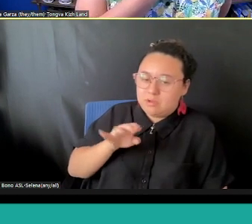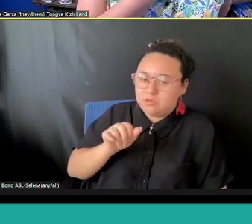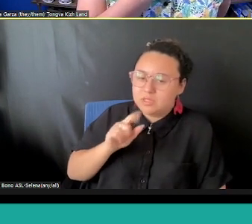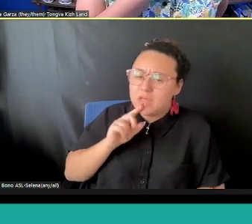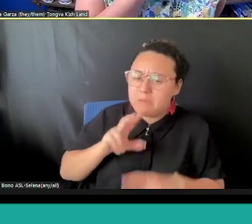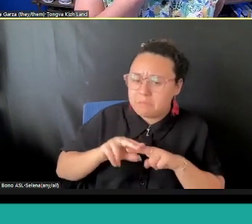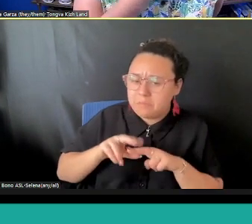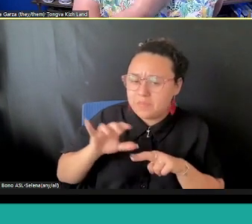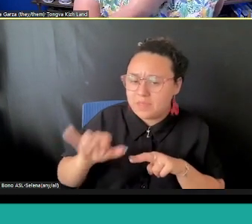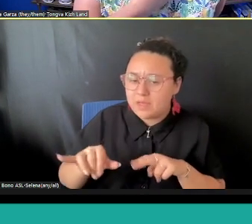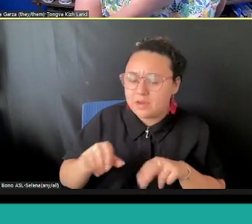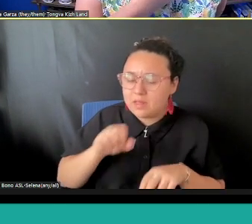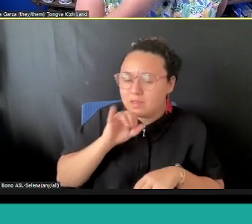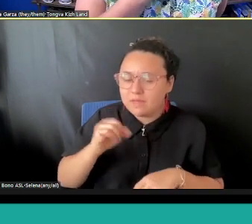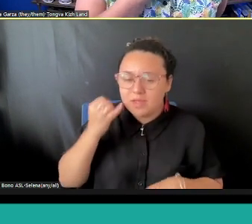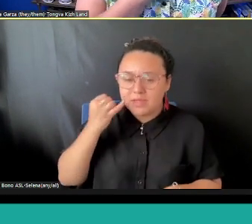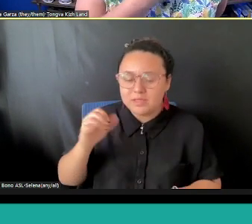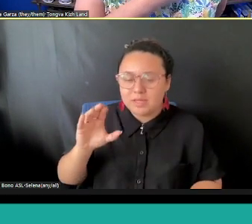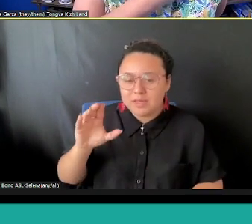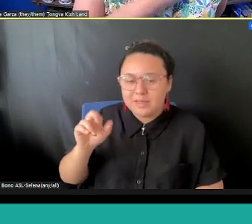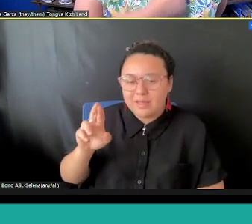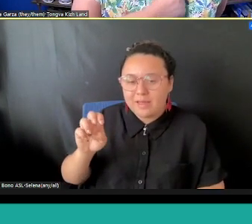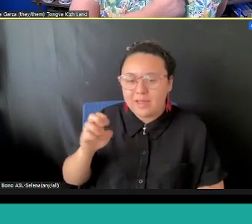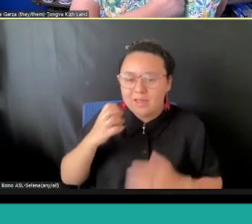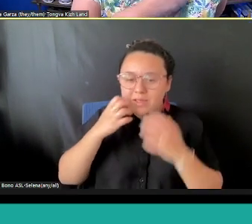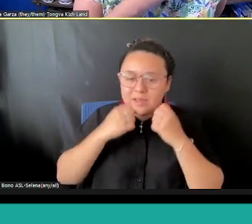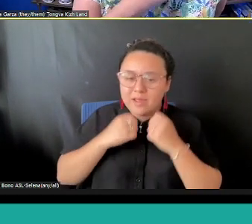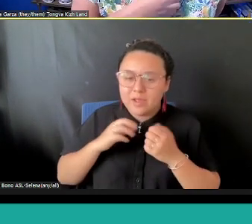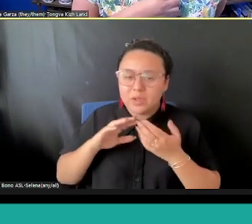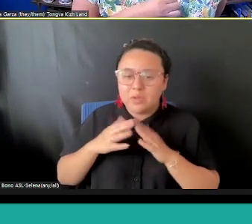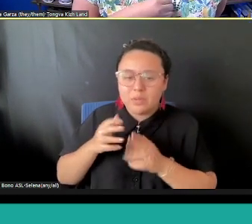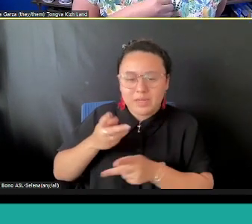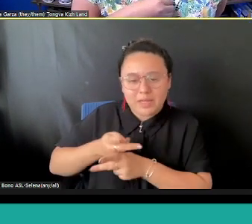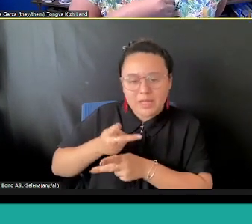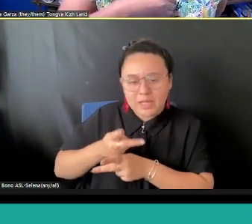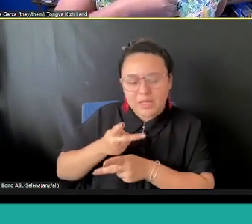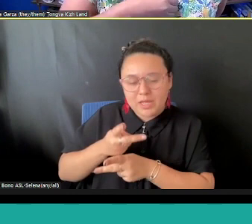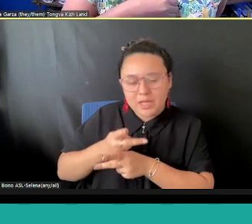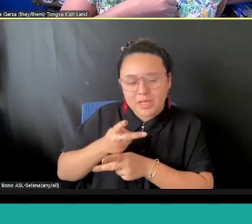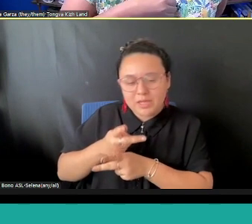I love this idea of care, right? This idea of like community care. And